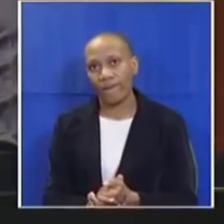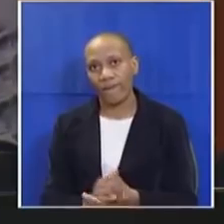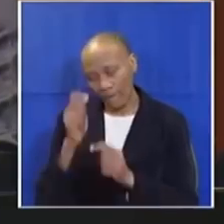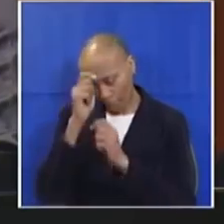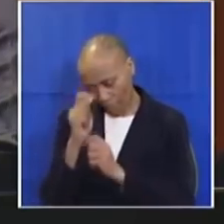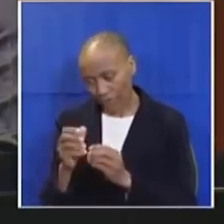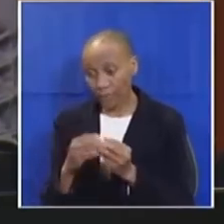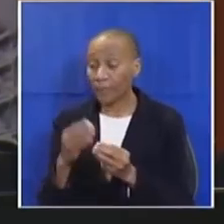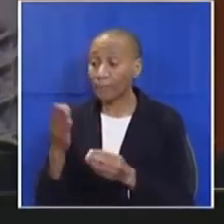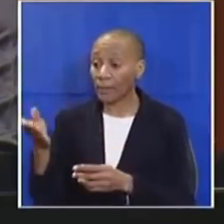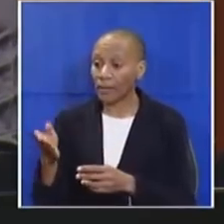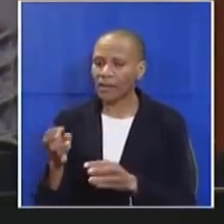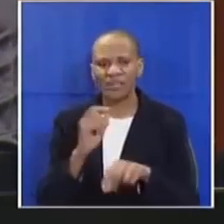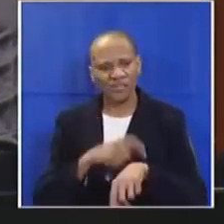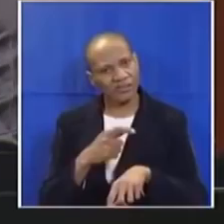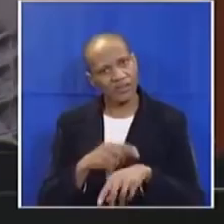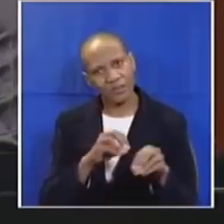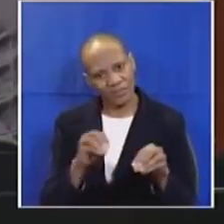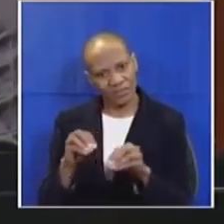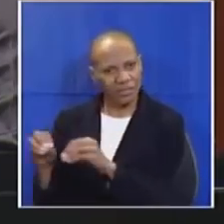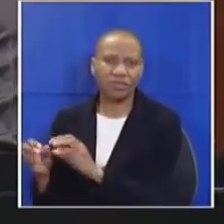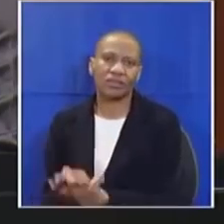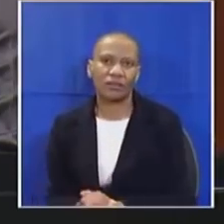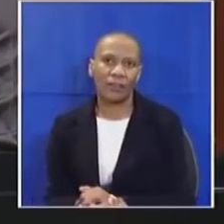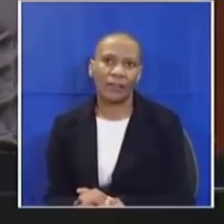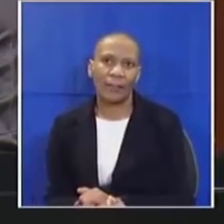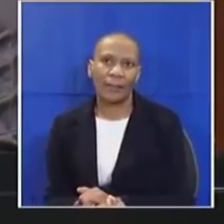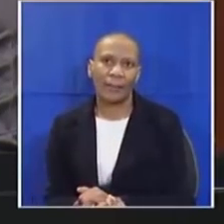Honourable Member, you are now delaying us.